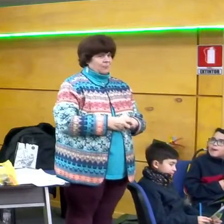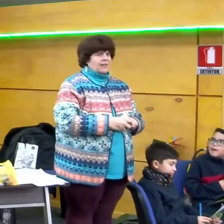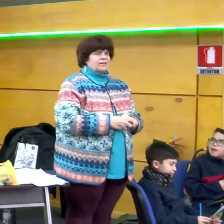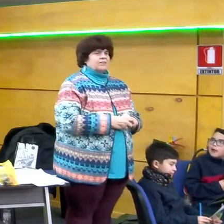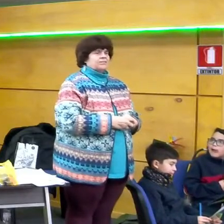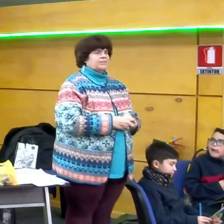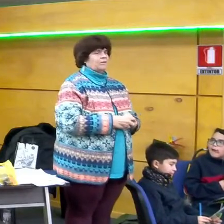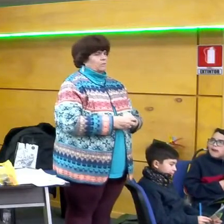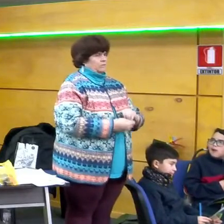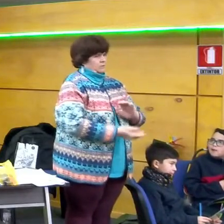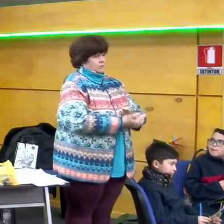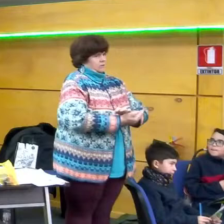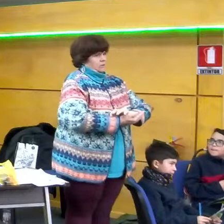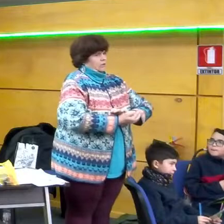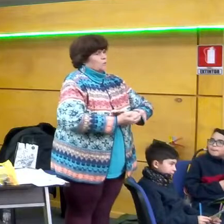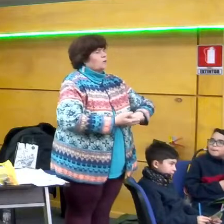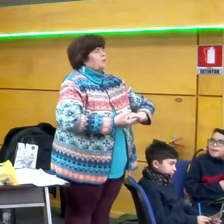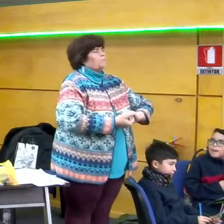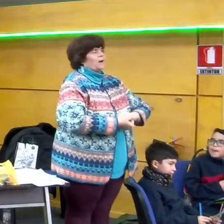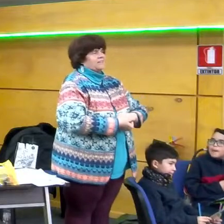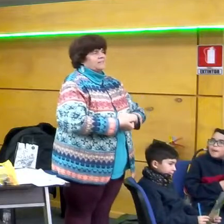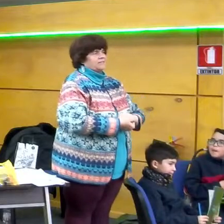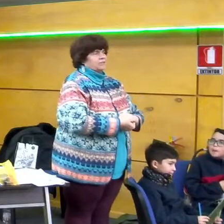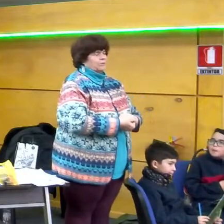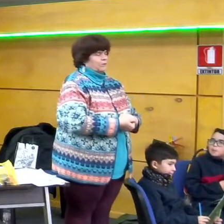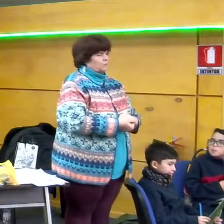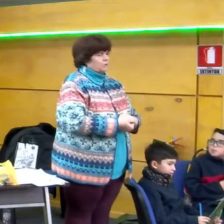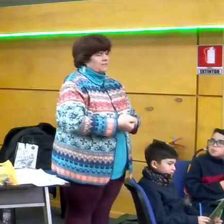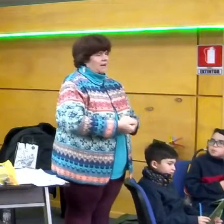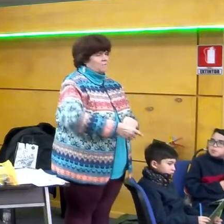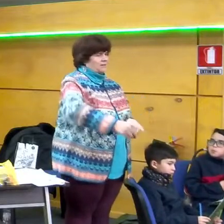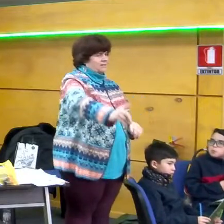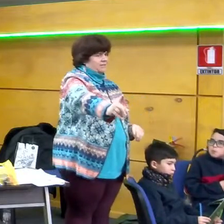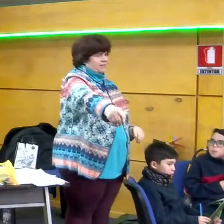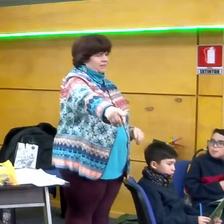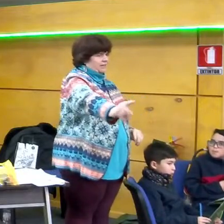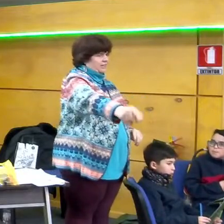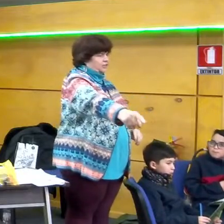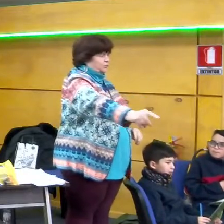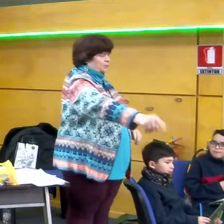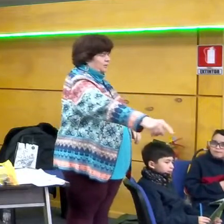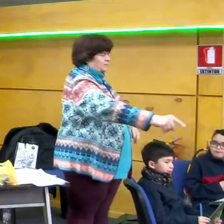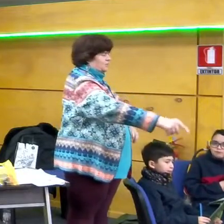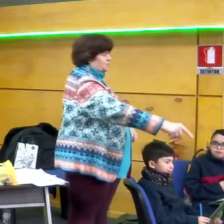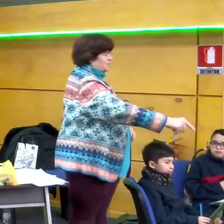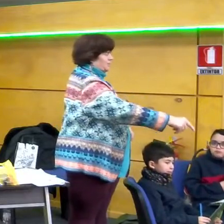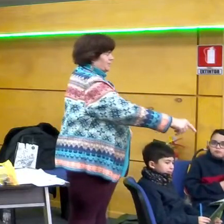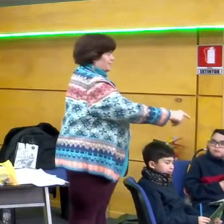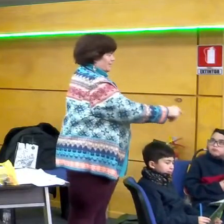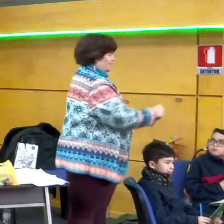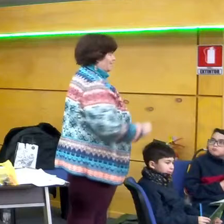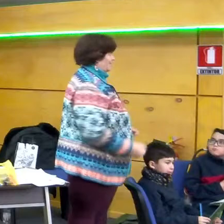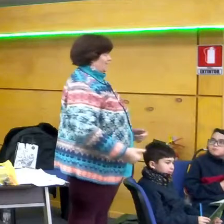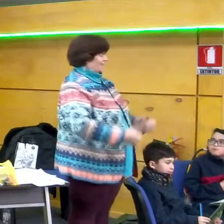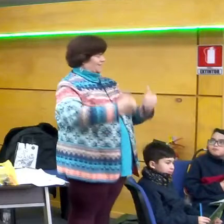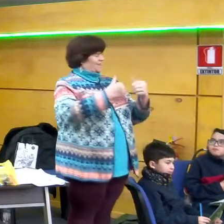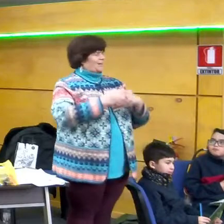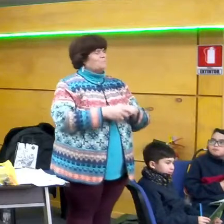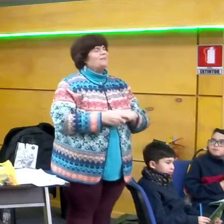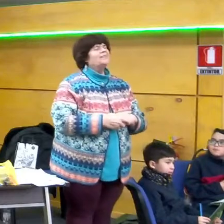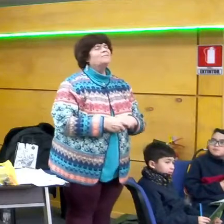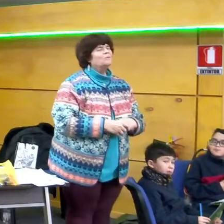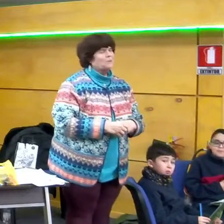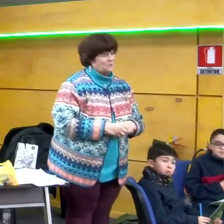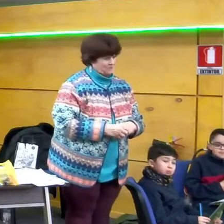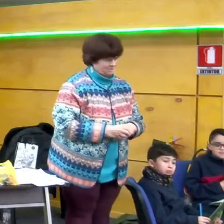Okay, so we're going to practice one more time because then each one of the students are going to get